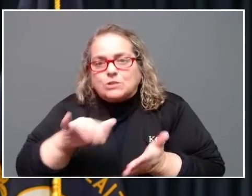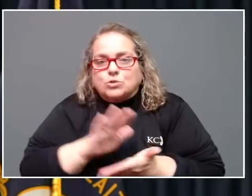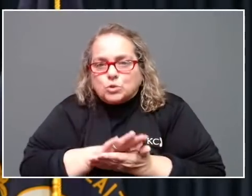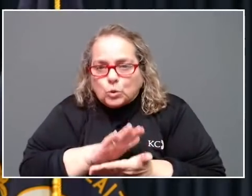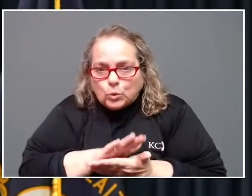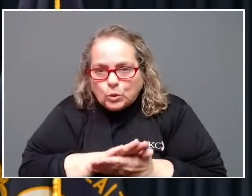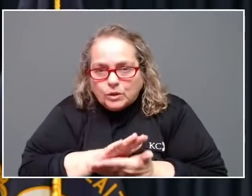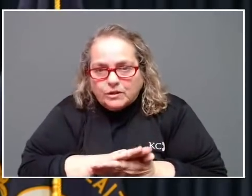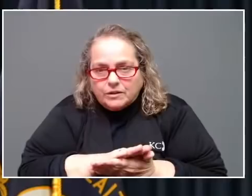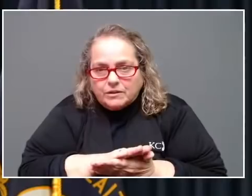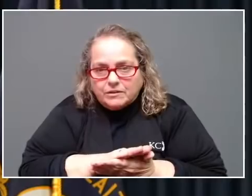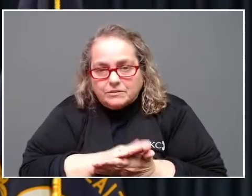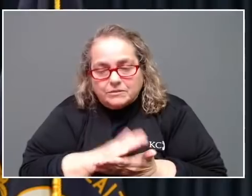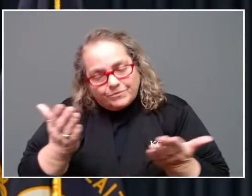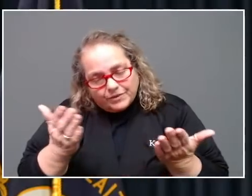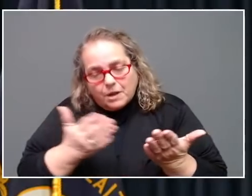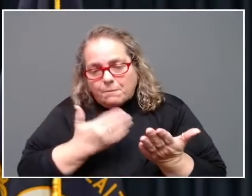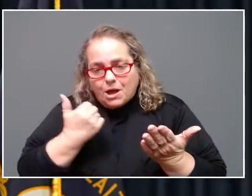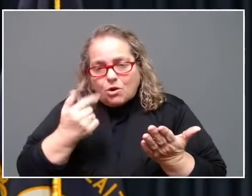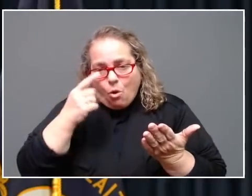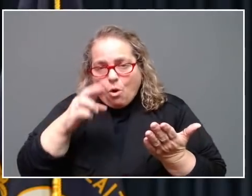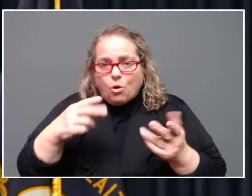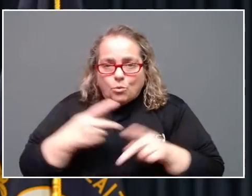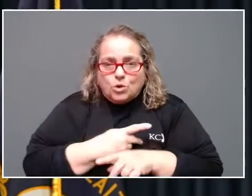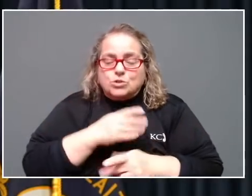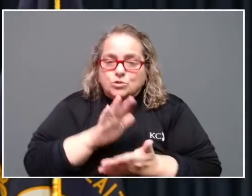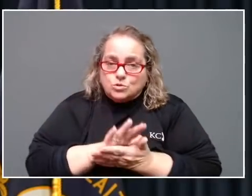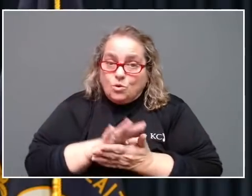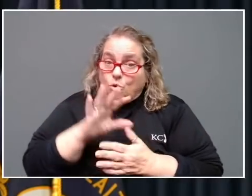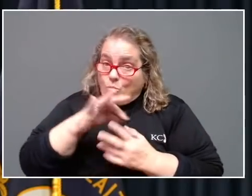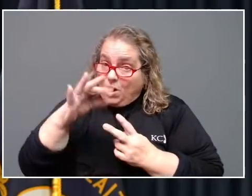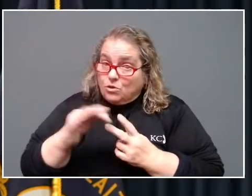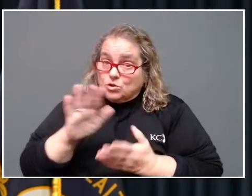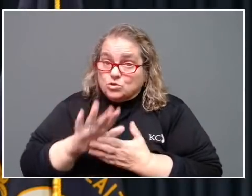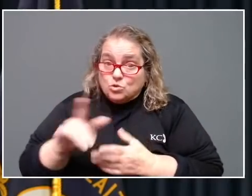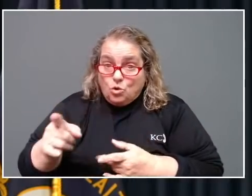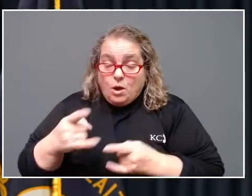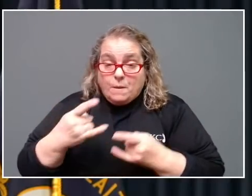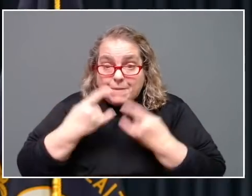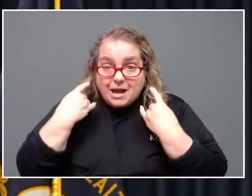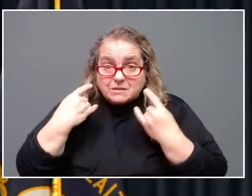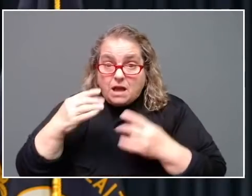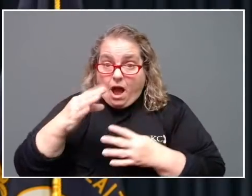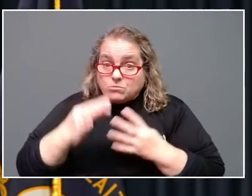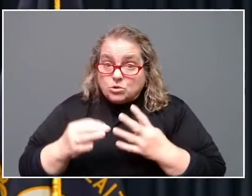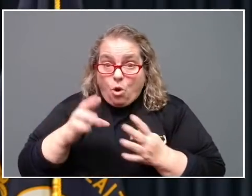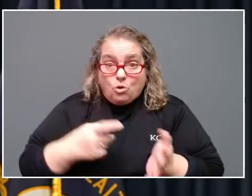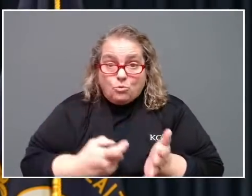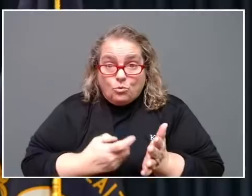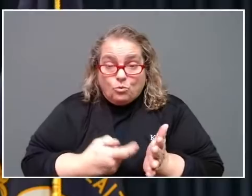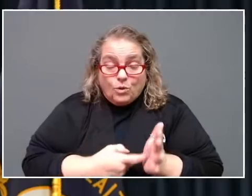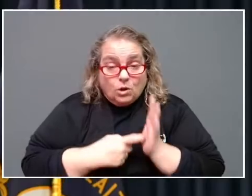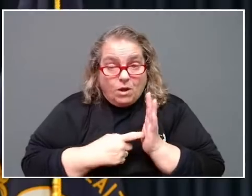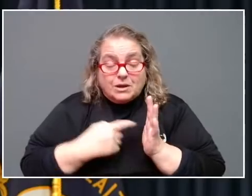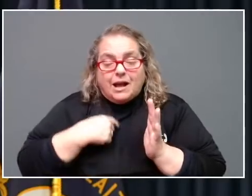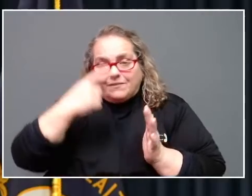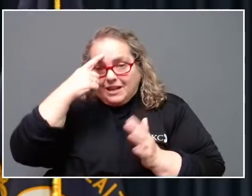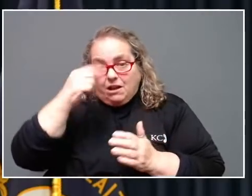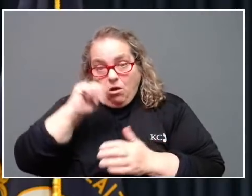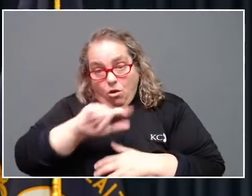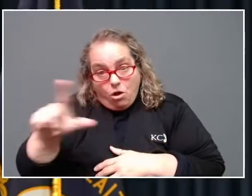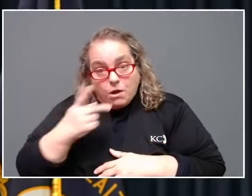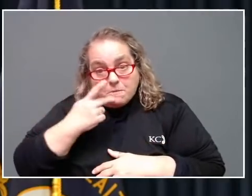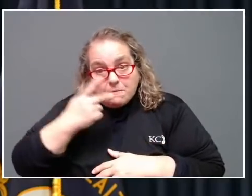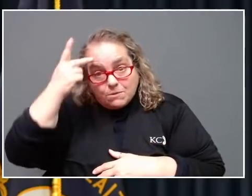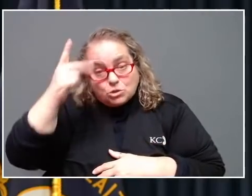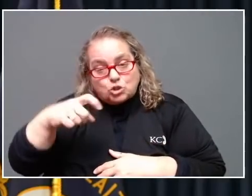is school. Whether the school is mask optional or required, I think every parent should strongly consider the